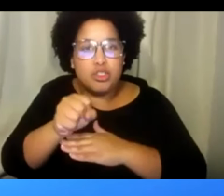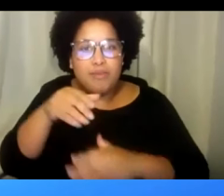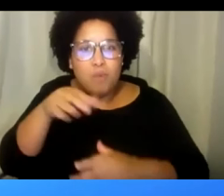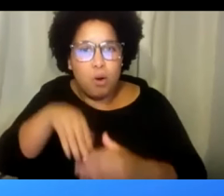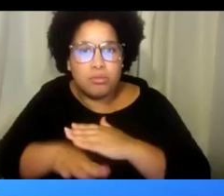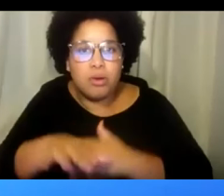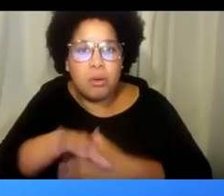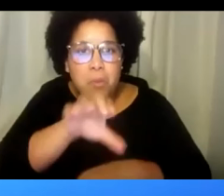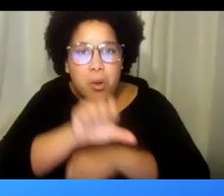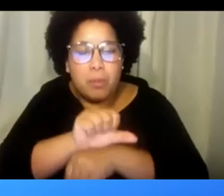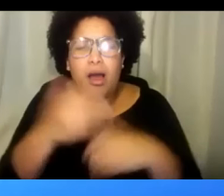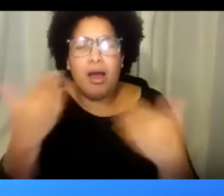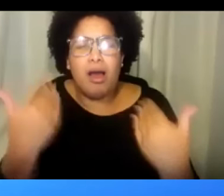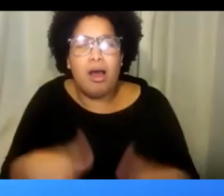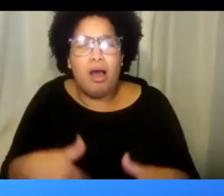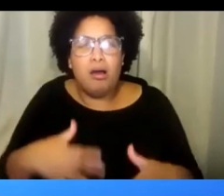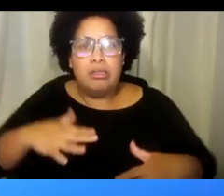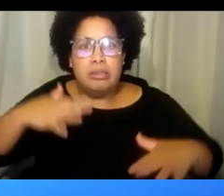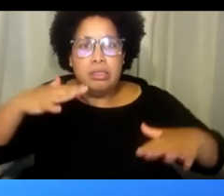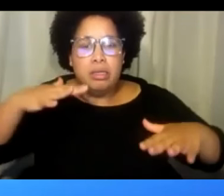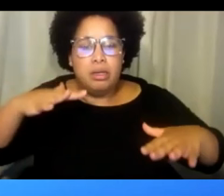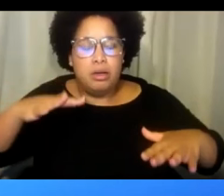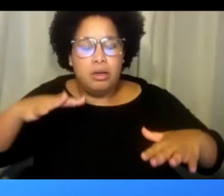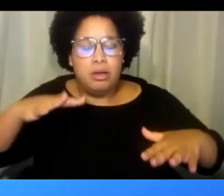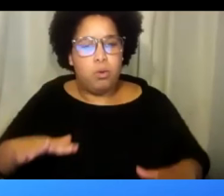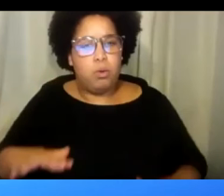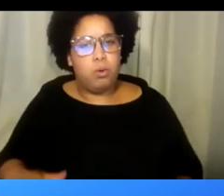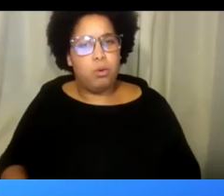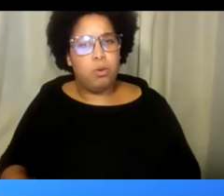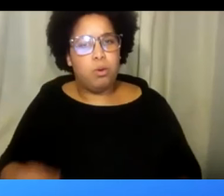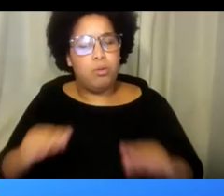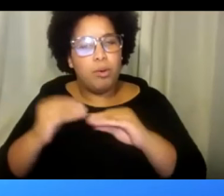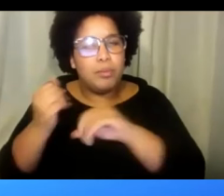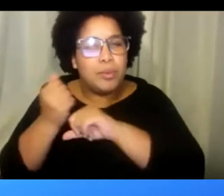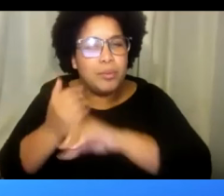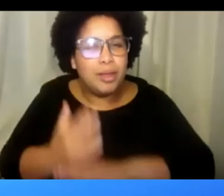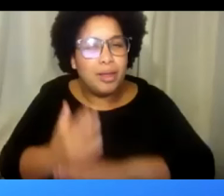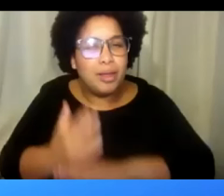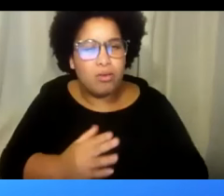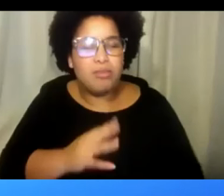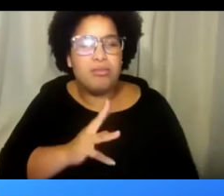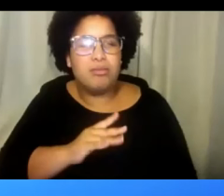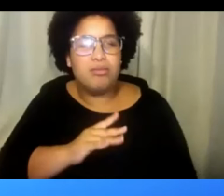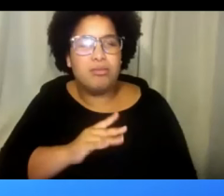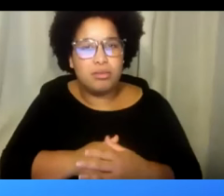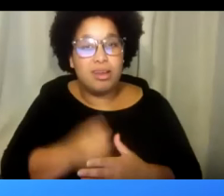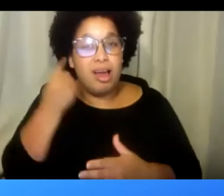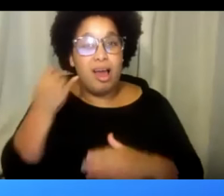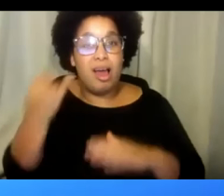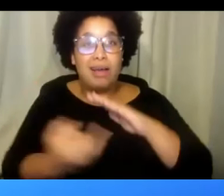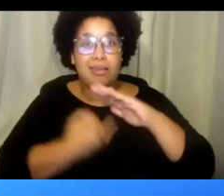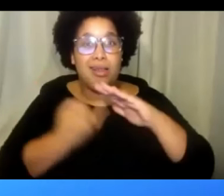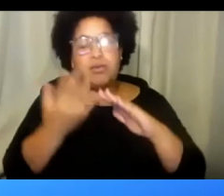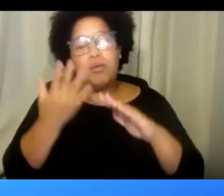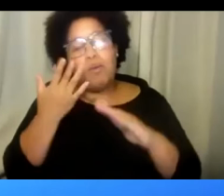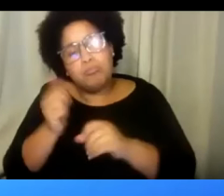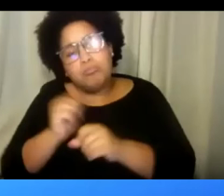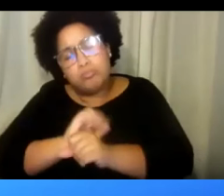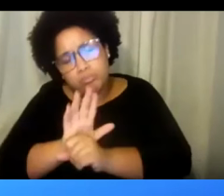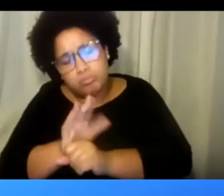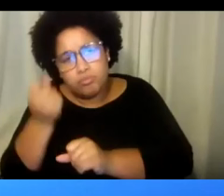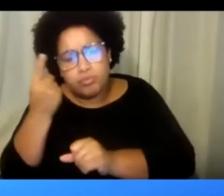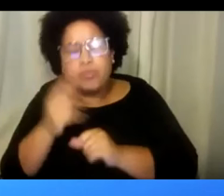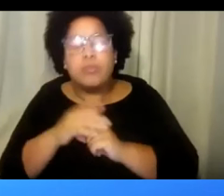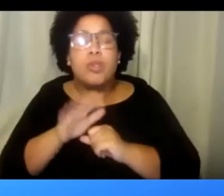This helps ease her nerves and makes her more prepared. While in isolation due to COVID-19,